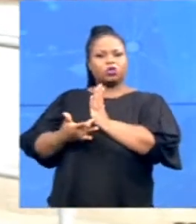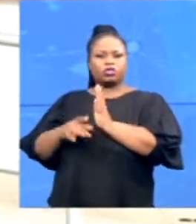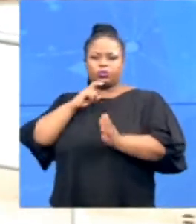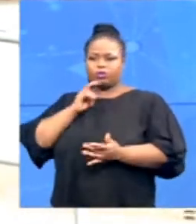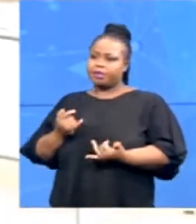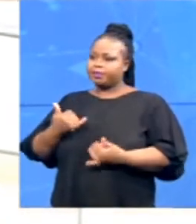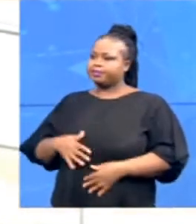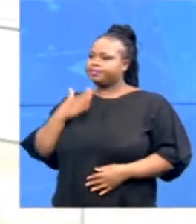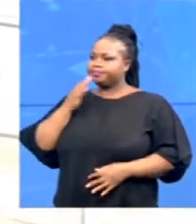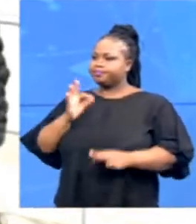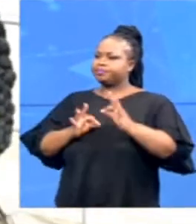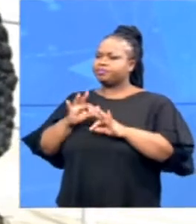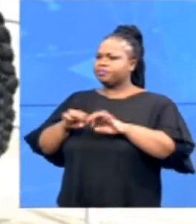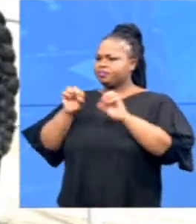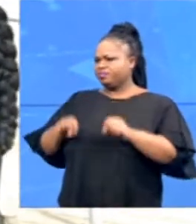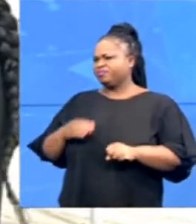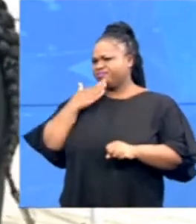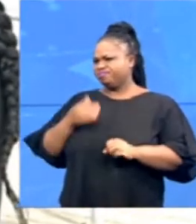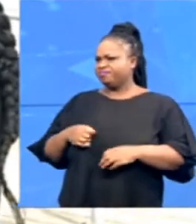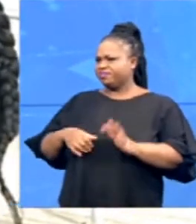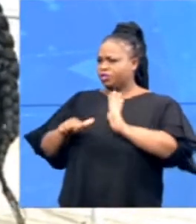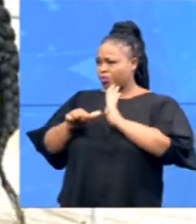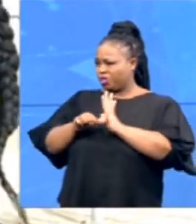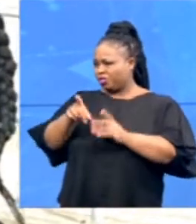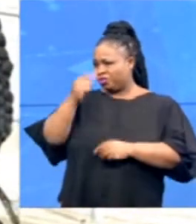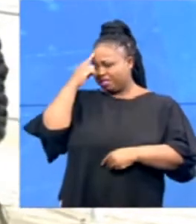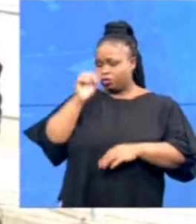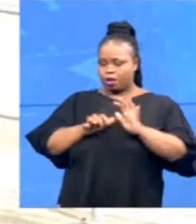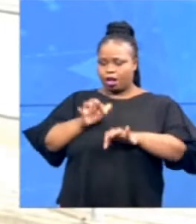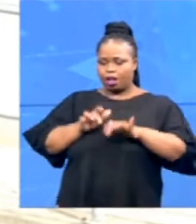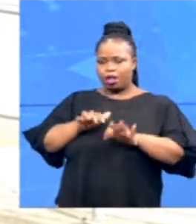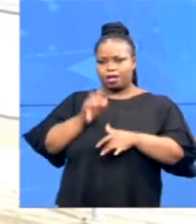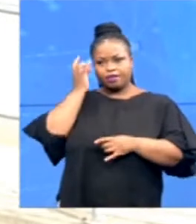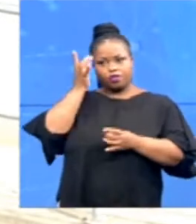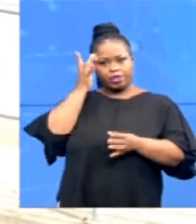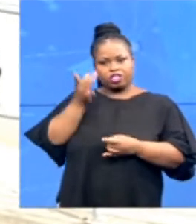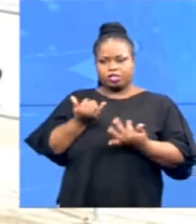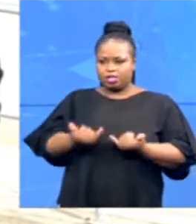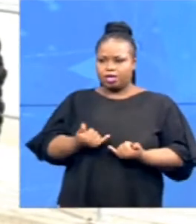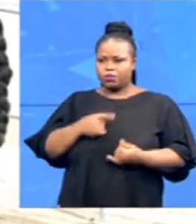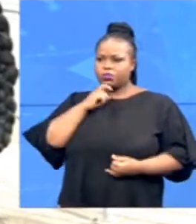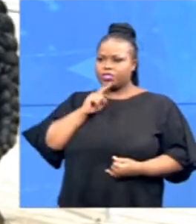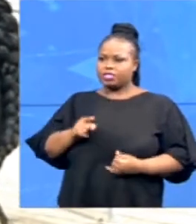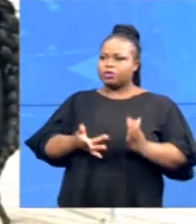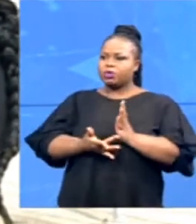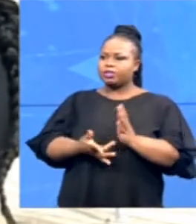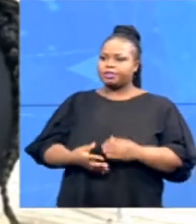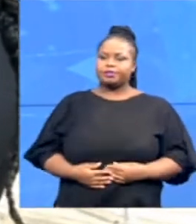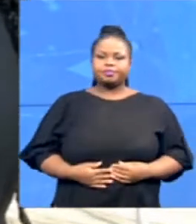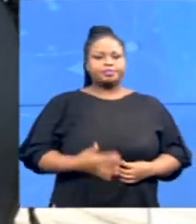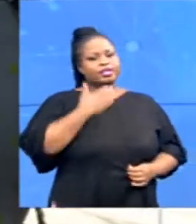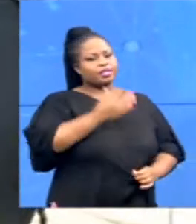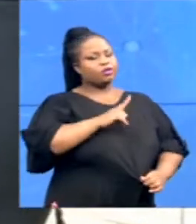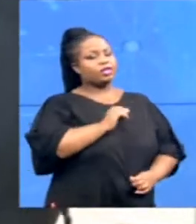how important it's going to be to capture the patient's information now in a digital system. Thank you, Lerato. As you were saying, we used to do